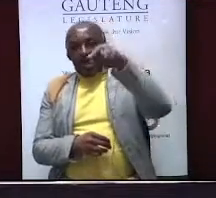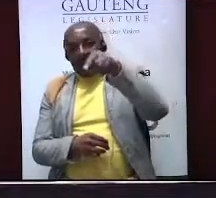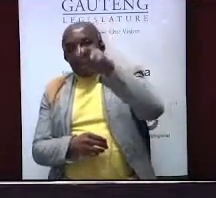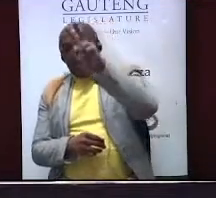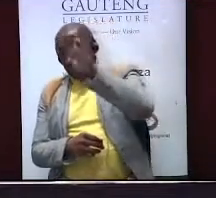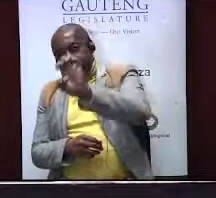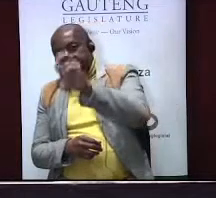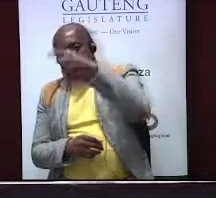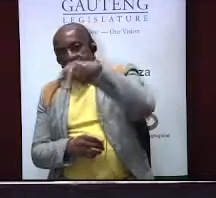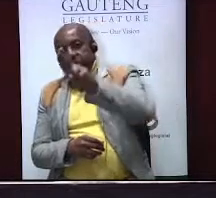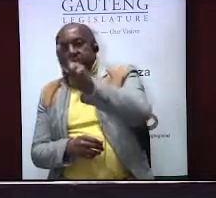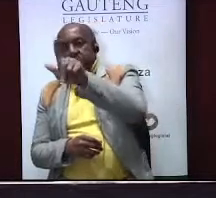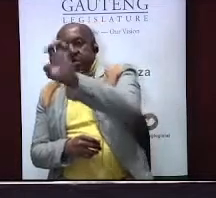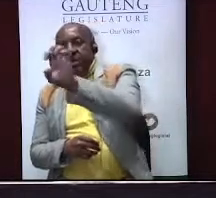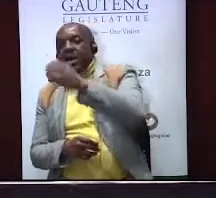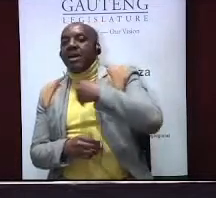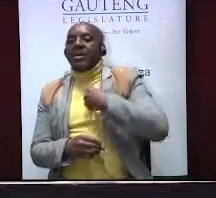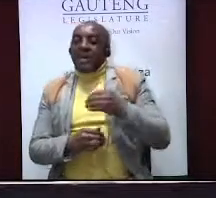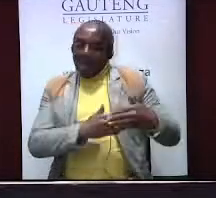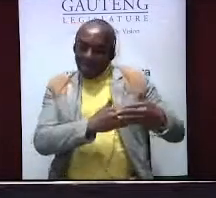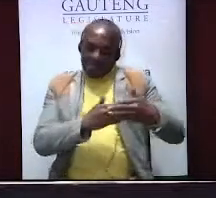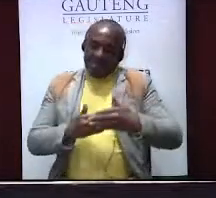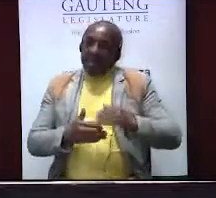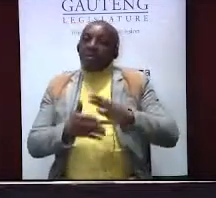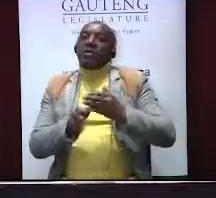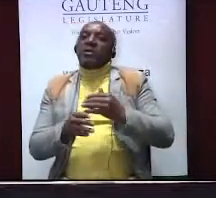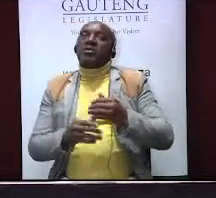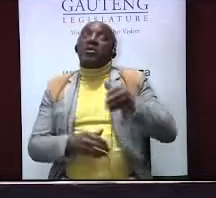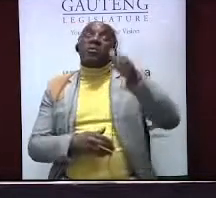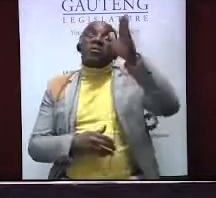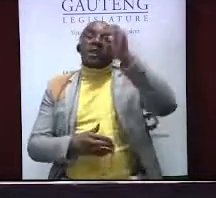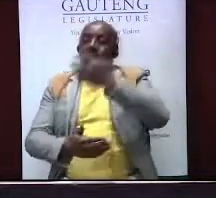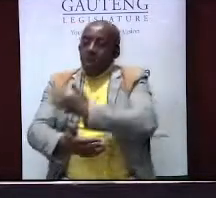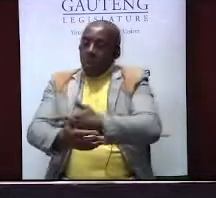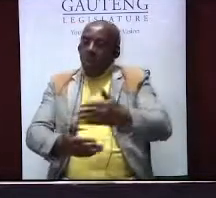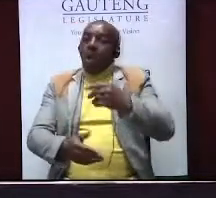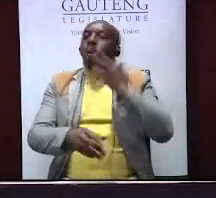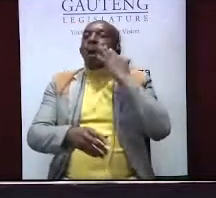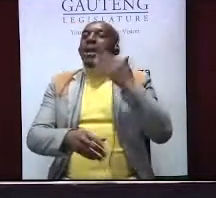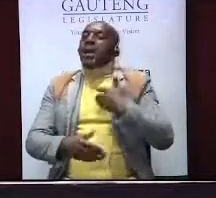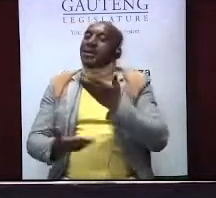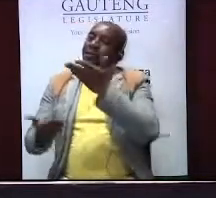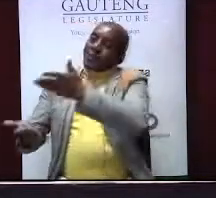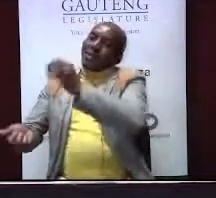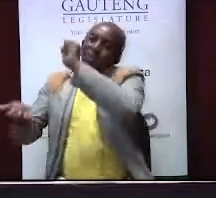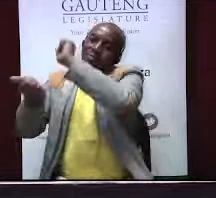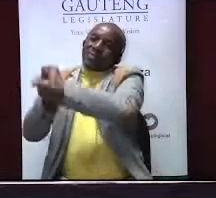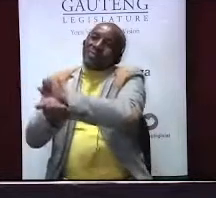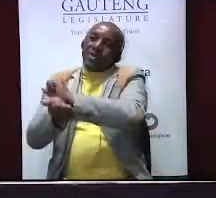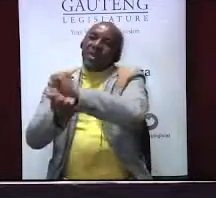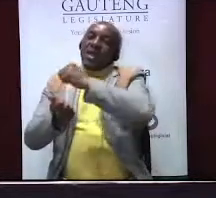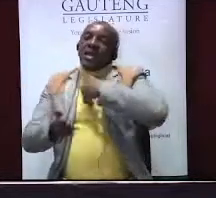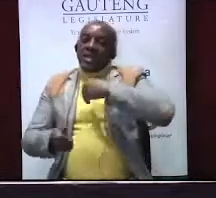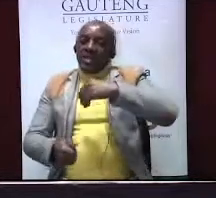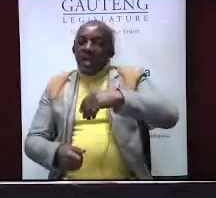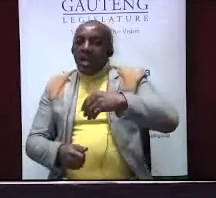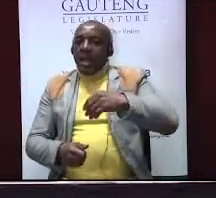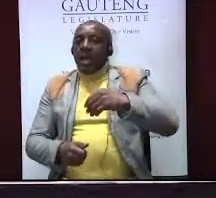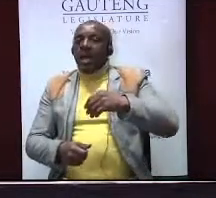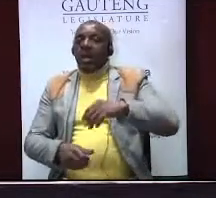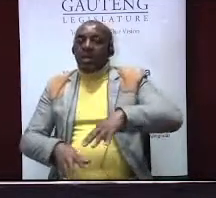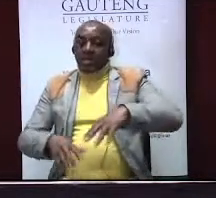I'm saved and washed by the blood of Jesus Christ in prison and baptized in men's in prison.